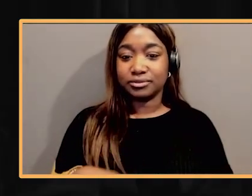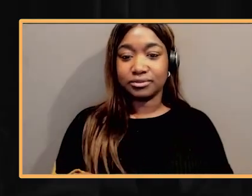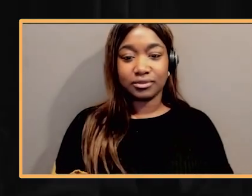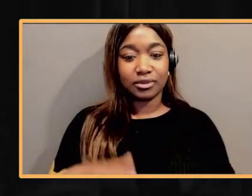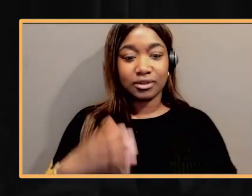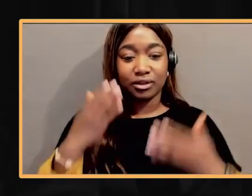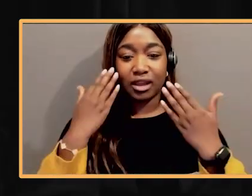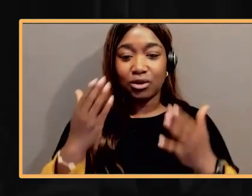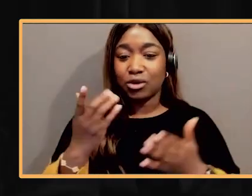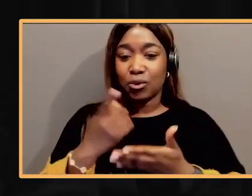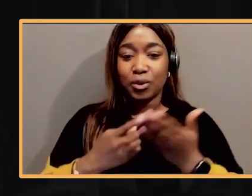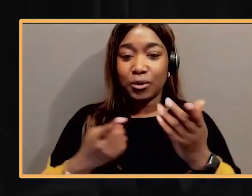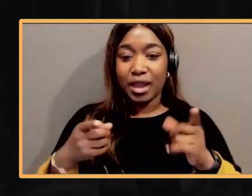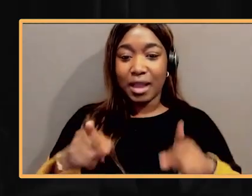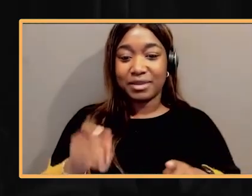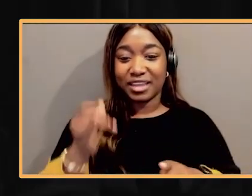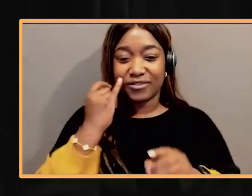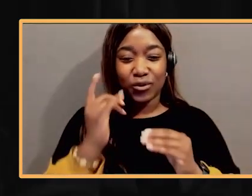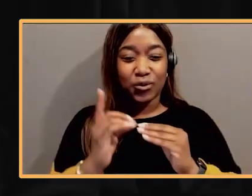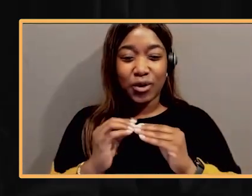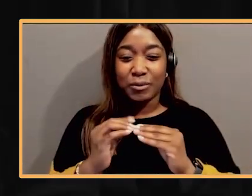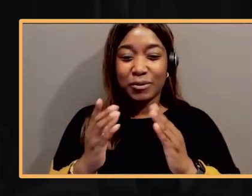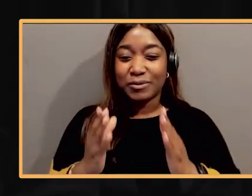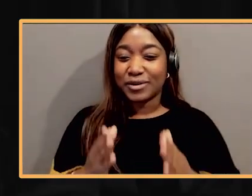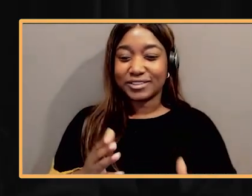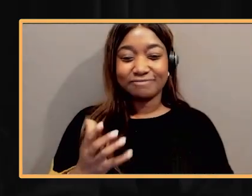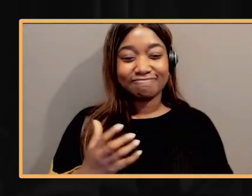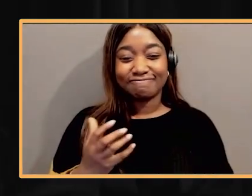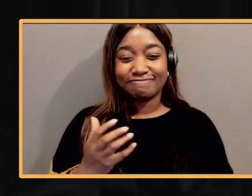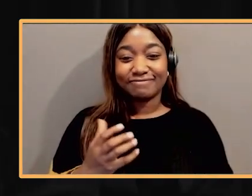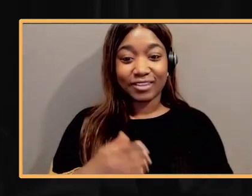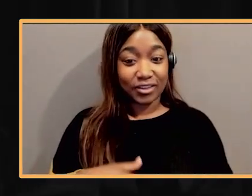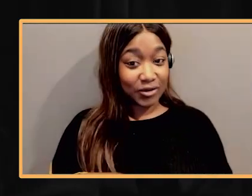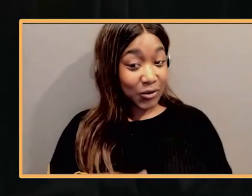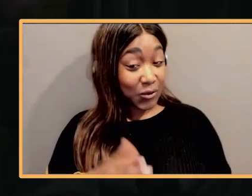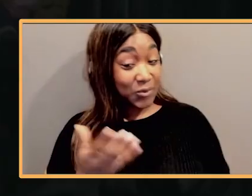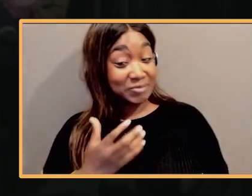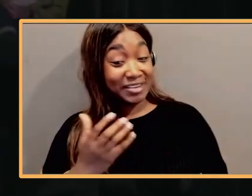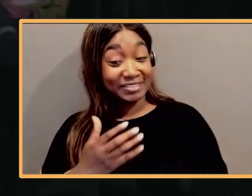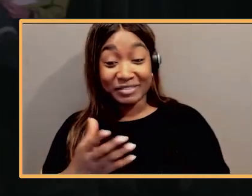happen, but just one more person. Oh my goodness. Yeah. We need to see.